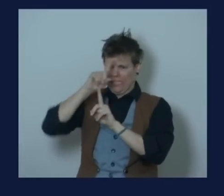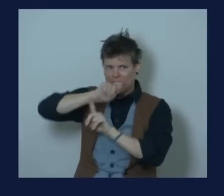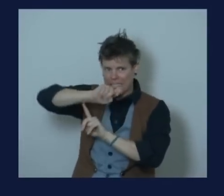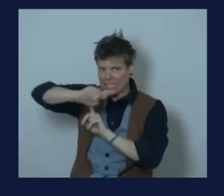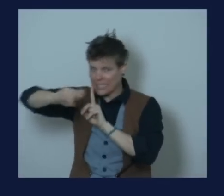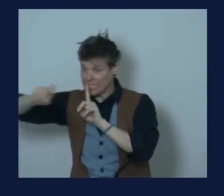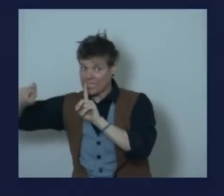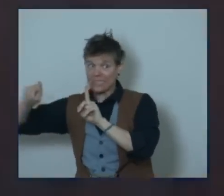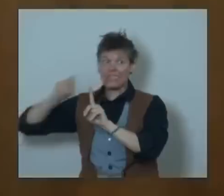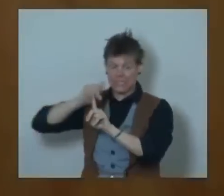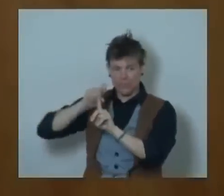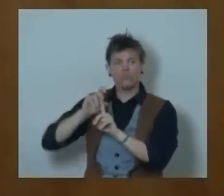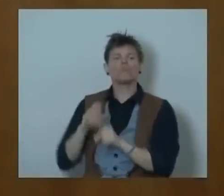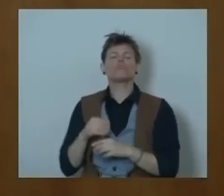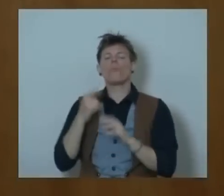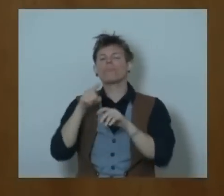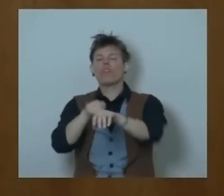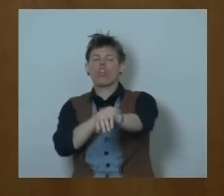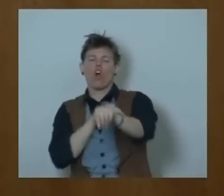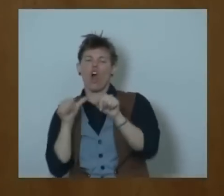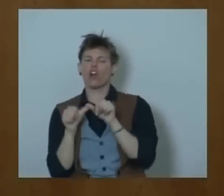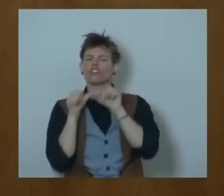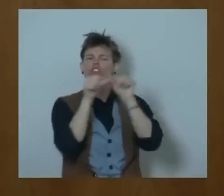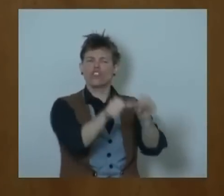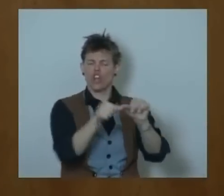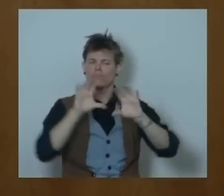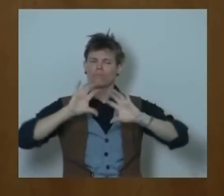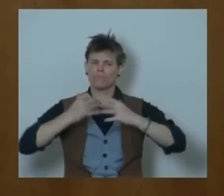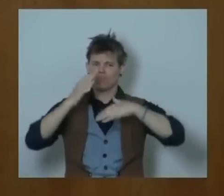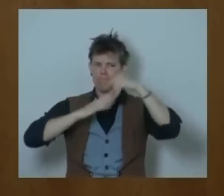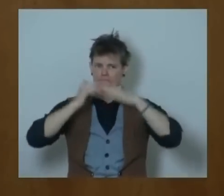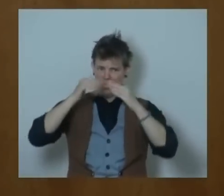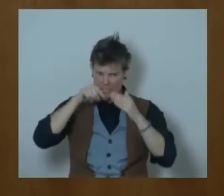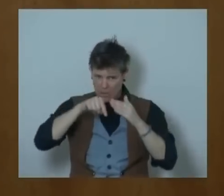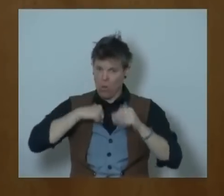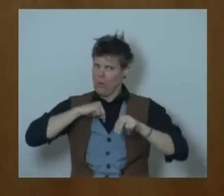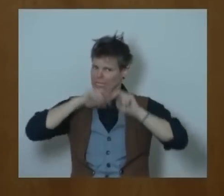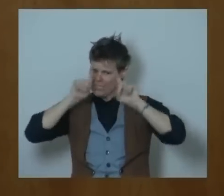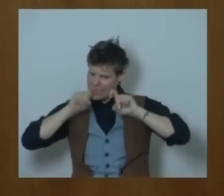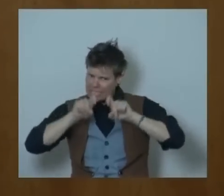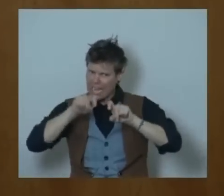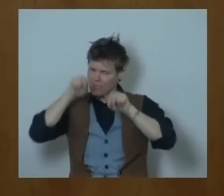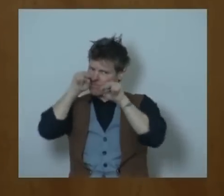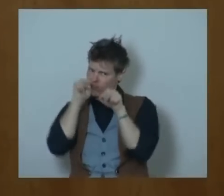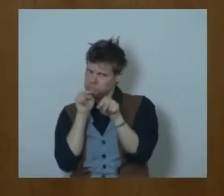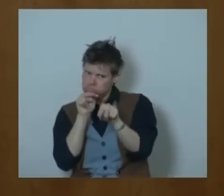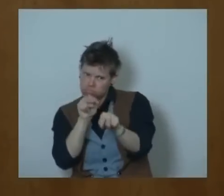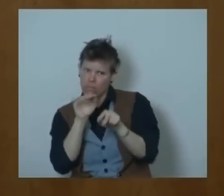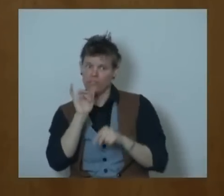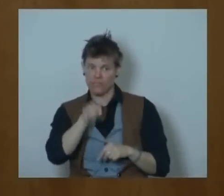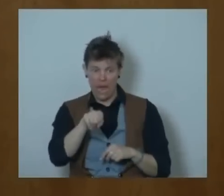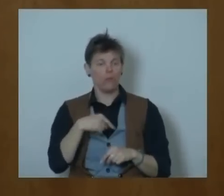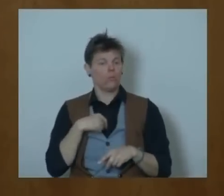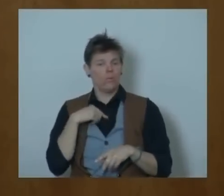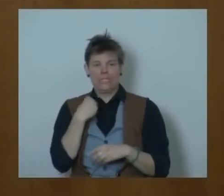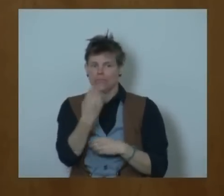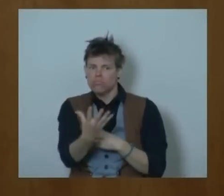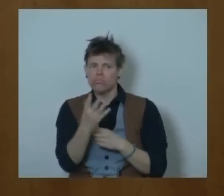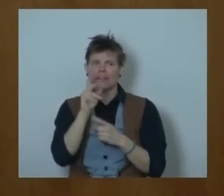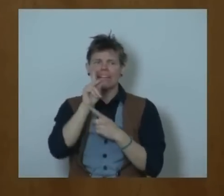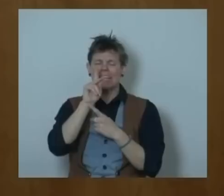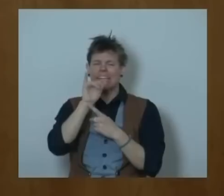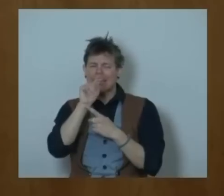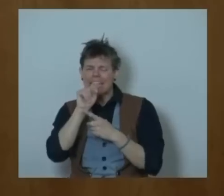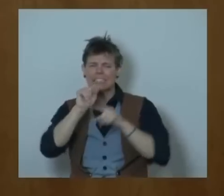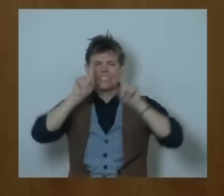have received direction from the Department of Health to conduct surveillance. We provide the kits, we provide assistance, but all 74 nursing homes